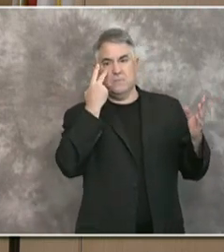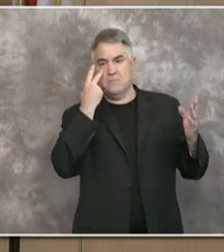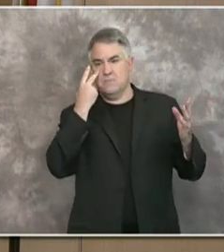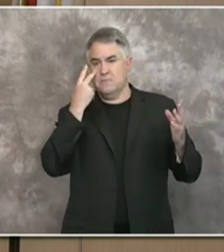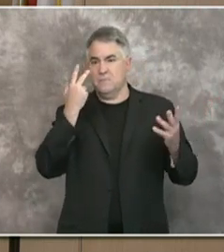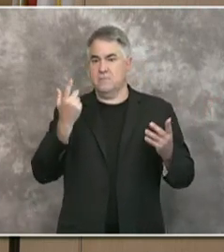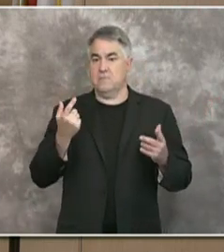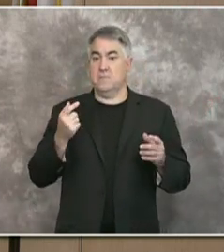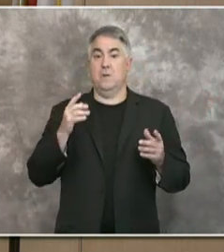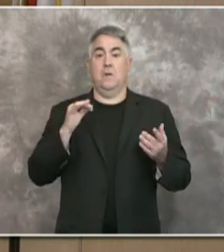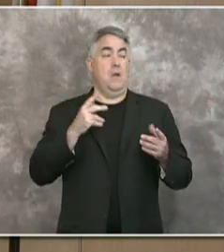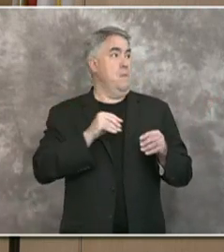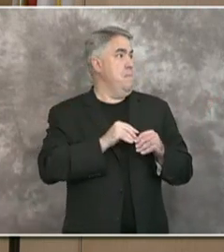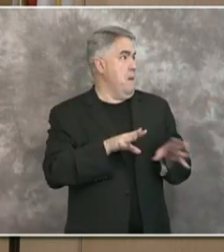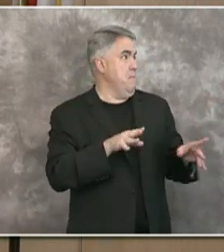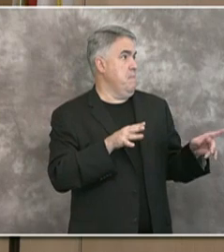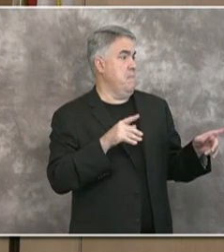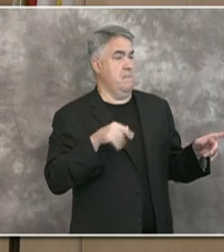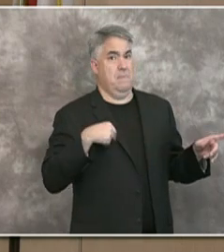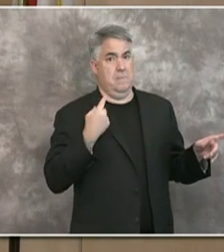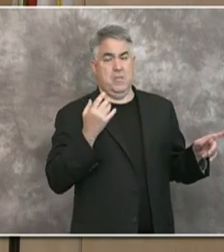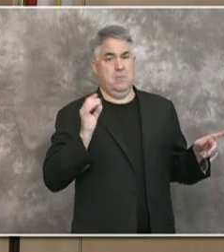associated with the casino. Thank you.